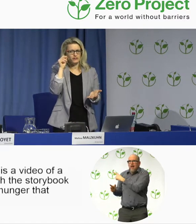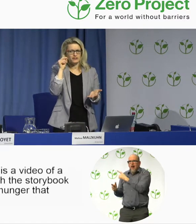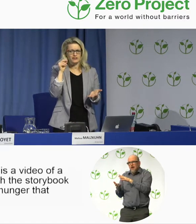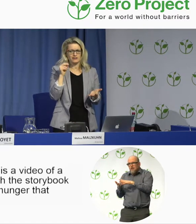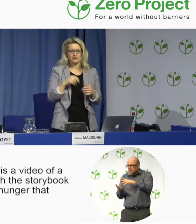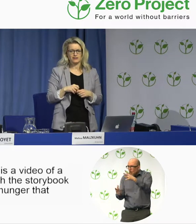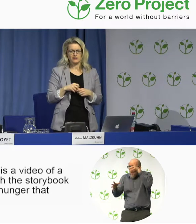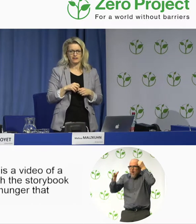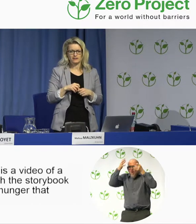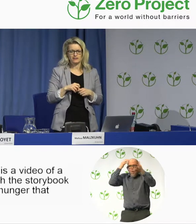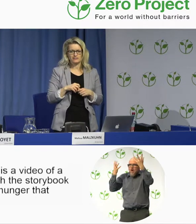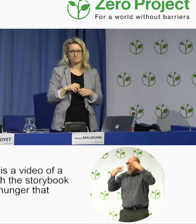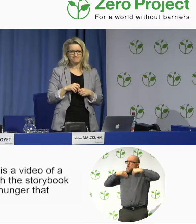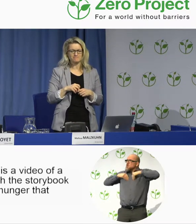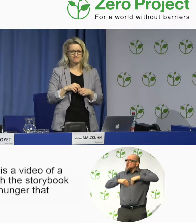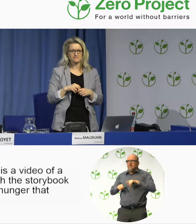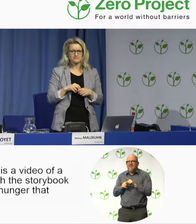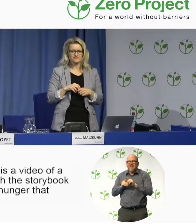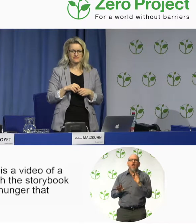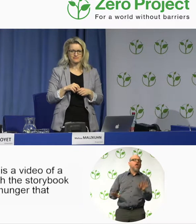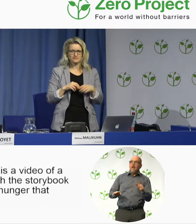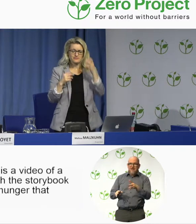that children have and their desire to learn.